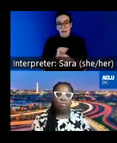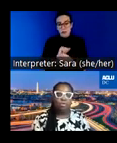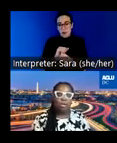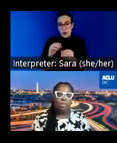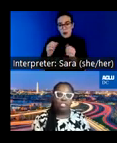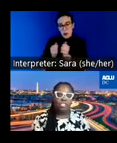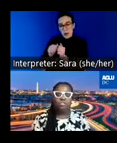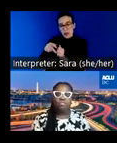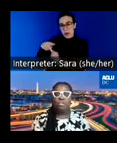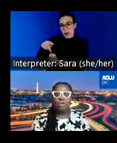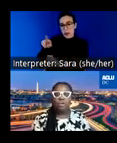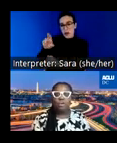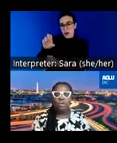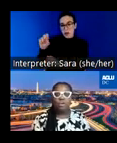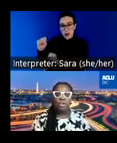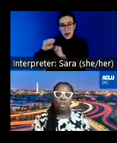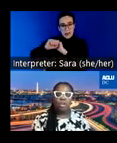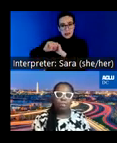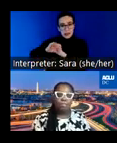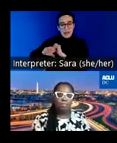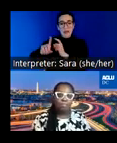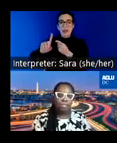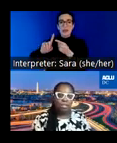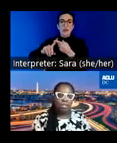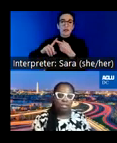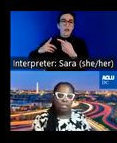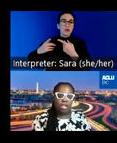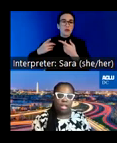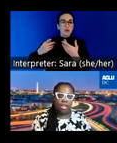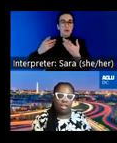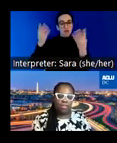our issues and our